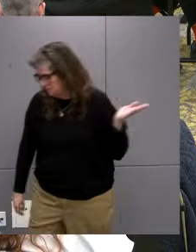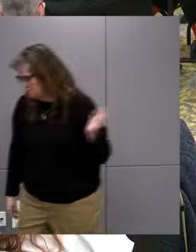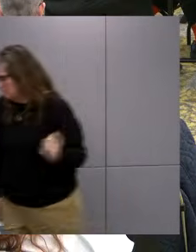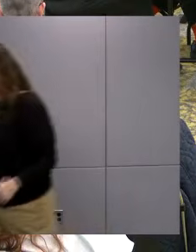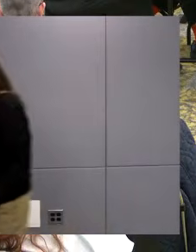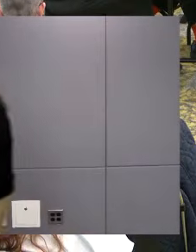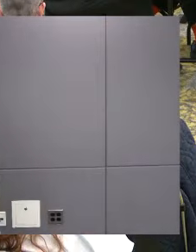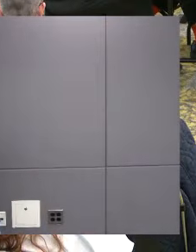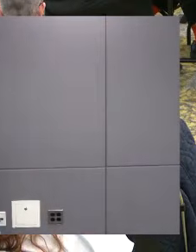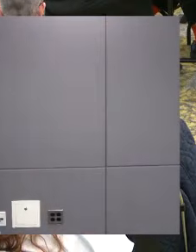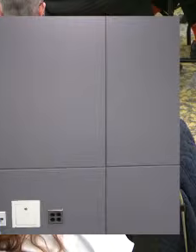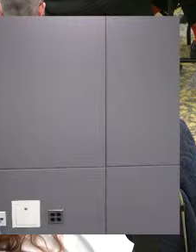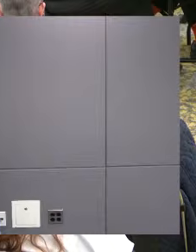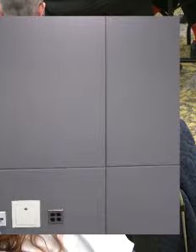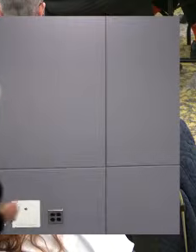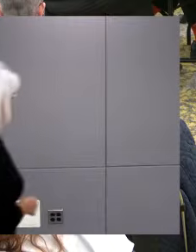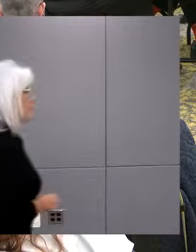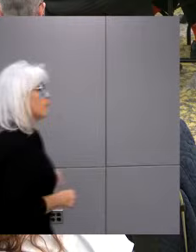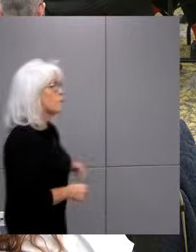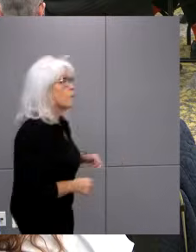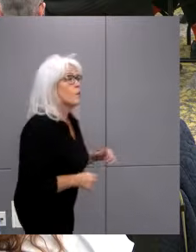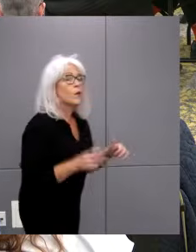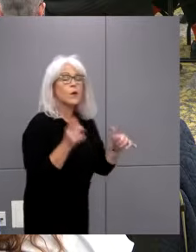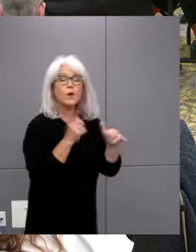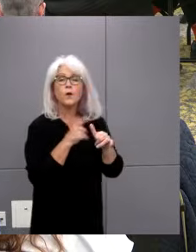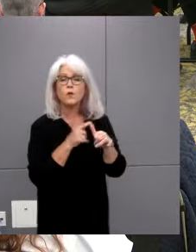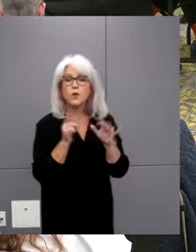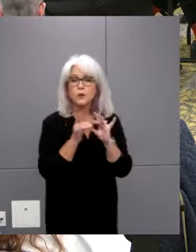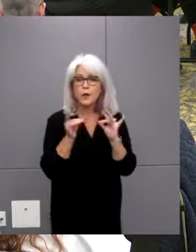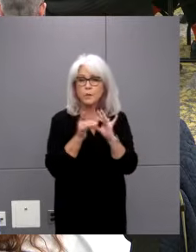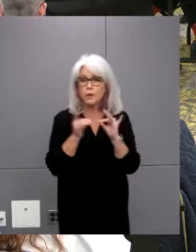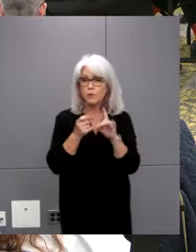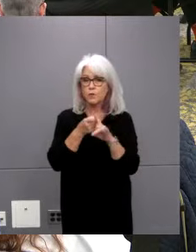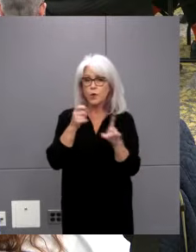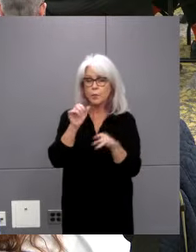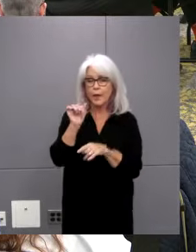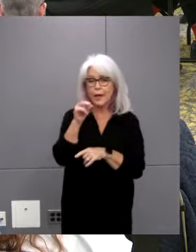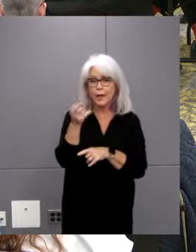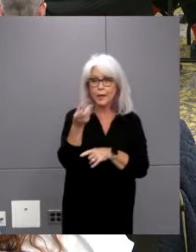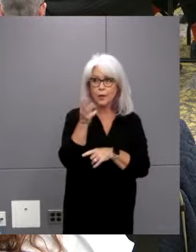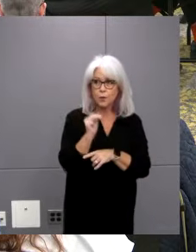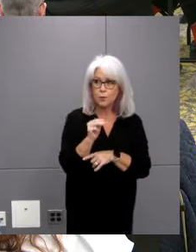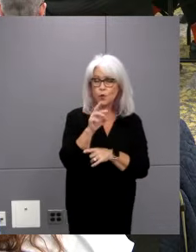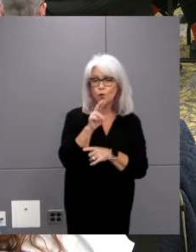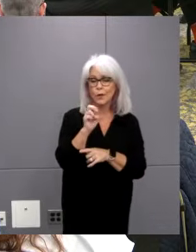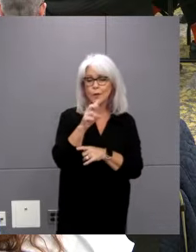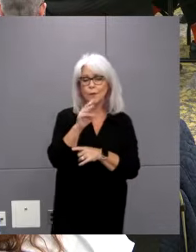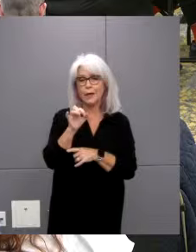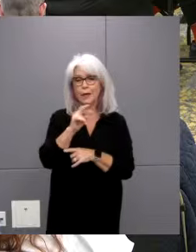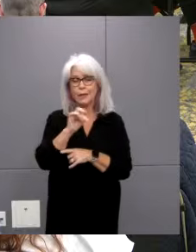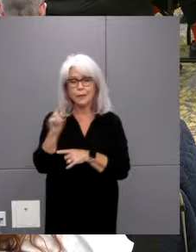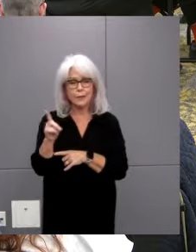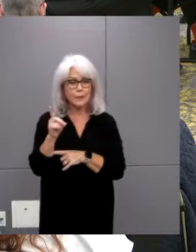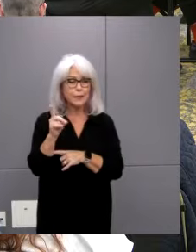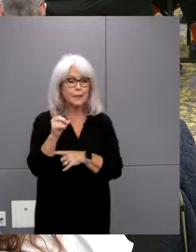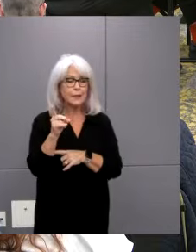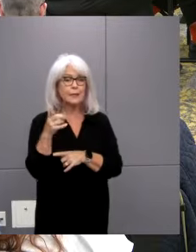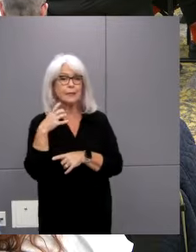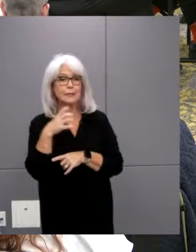So the first comment has been submitted by Adam Rebant of Citizens, or from the organization Citizens Defending